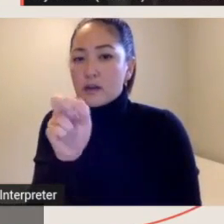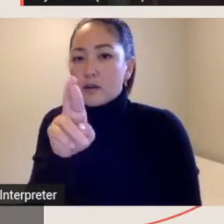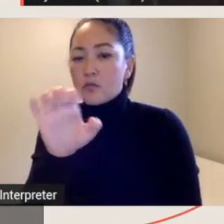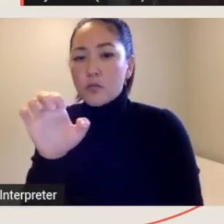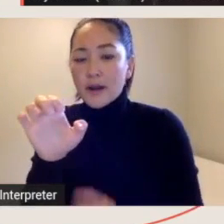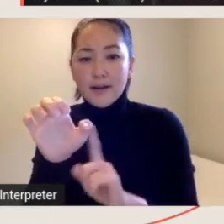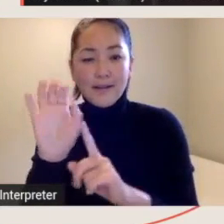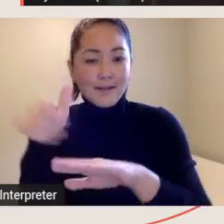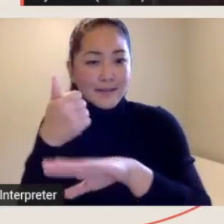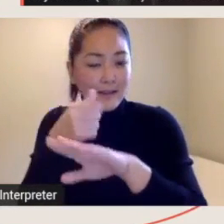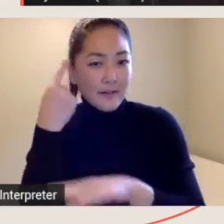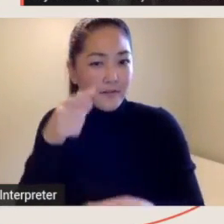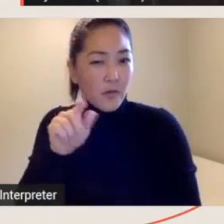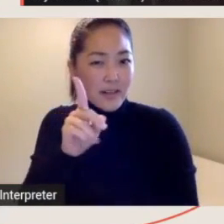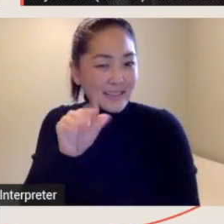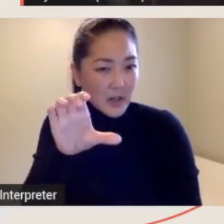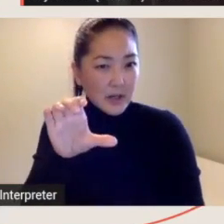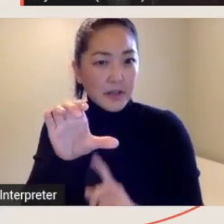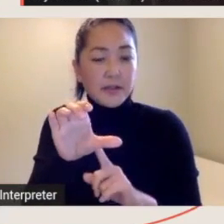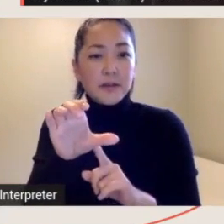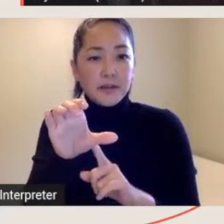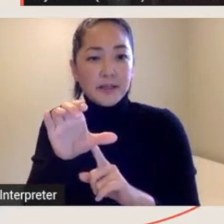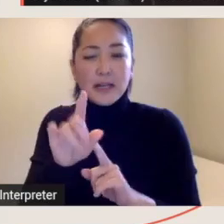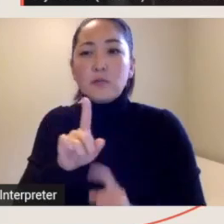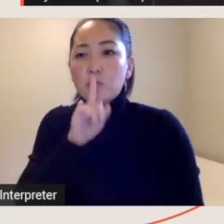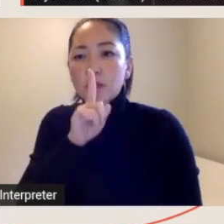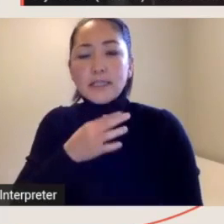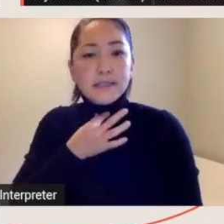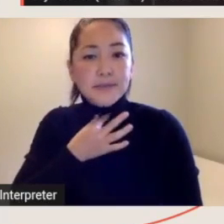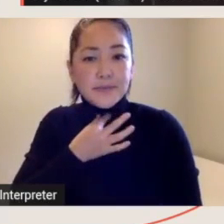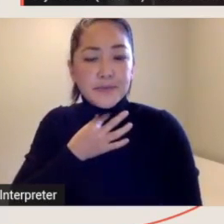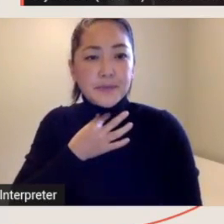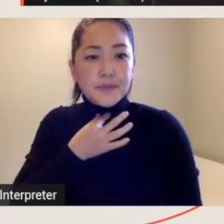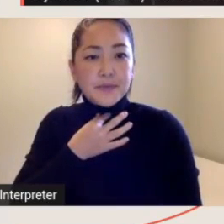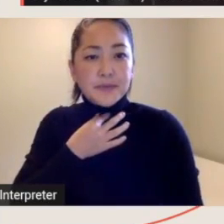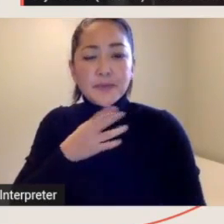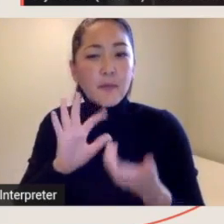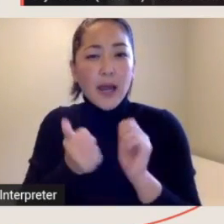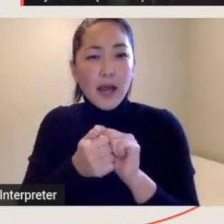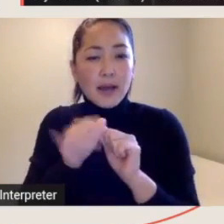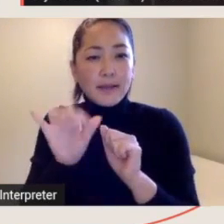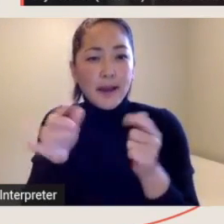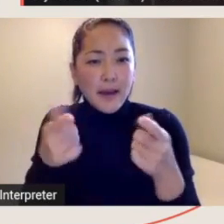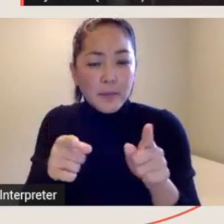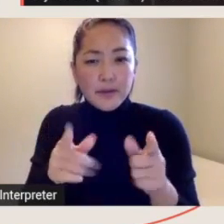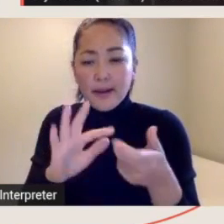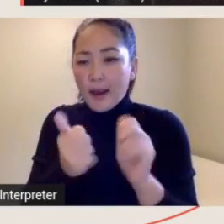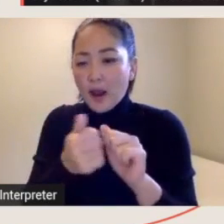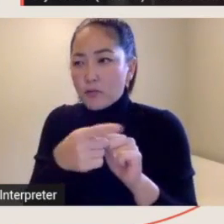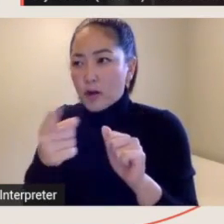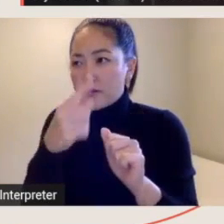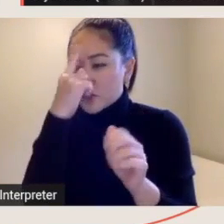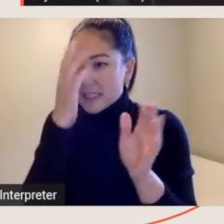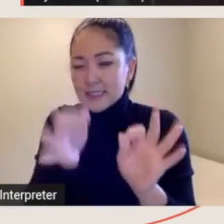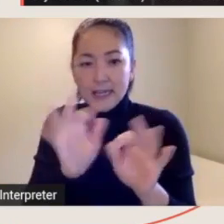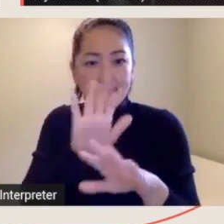documentary filmmaking or any kind of filmmaking, really. And really curious to know how that came about, how you decided to form